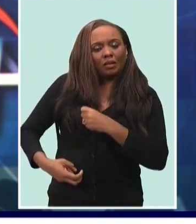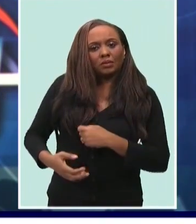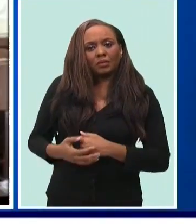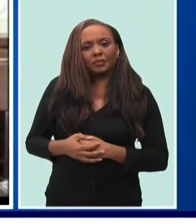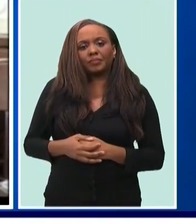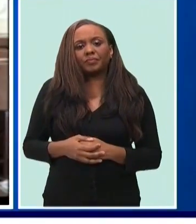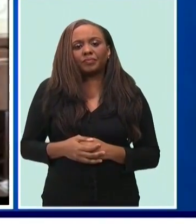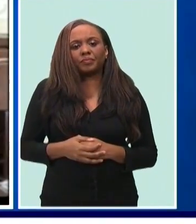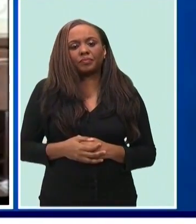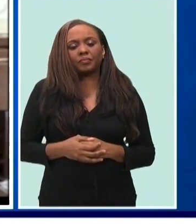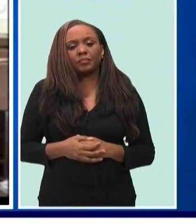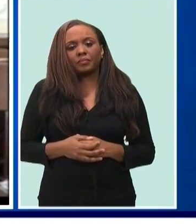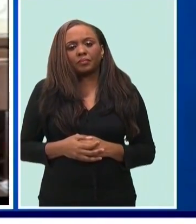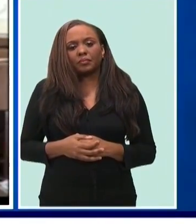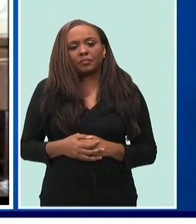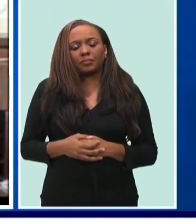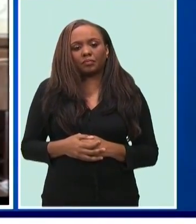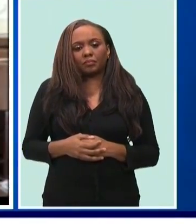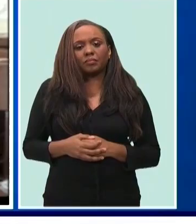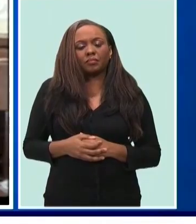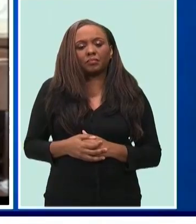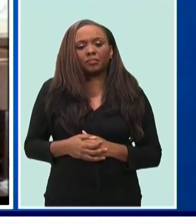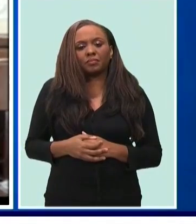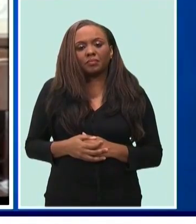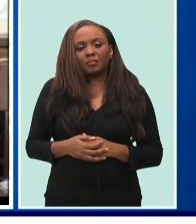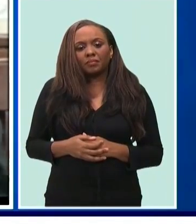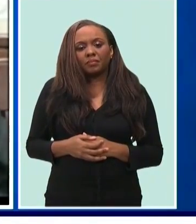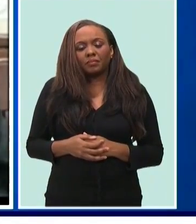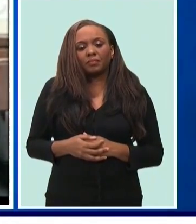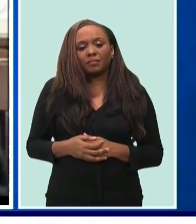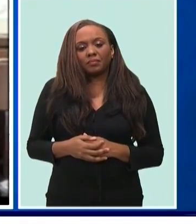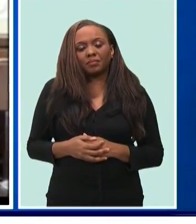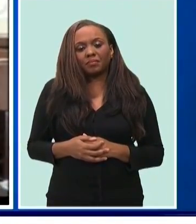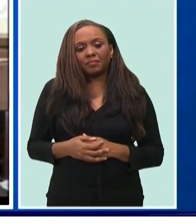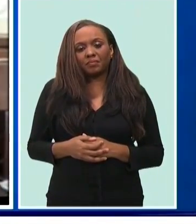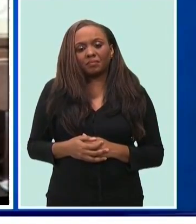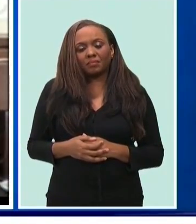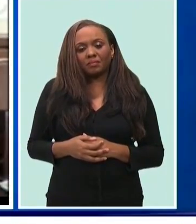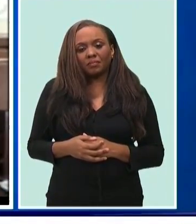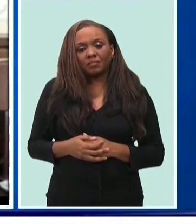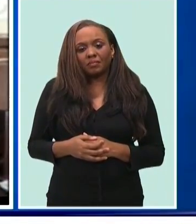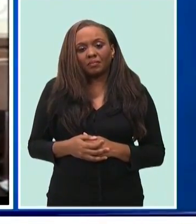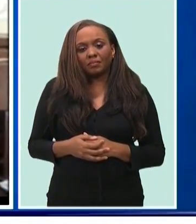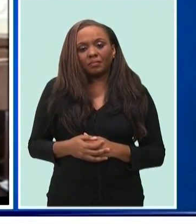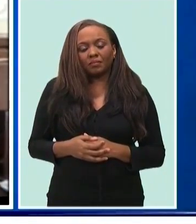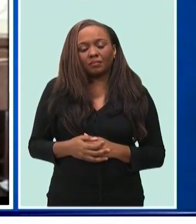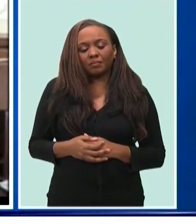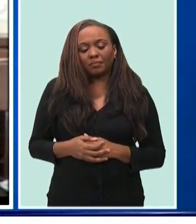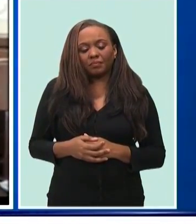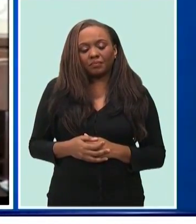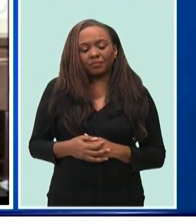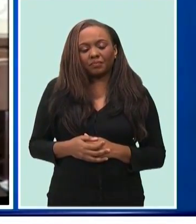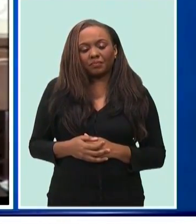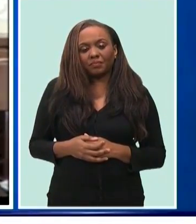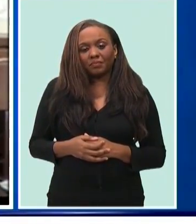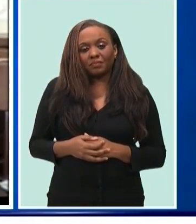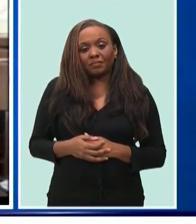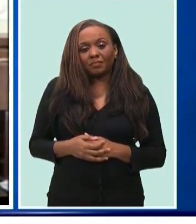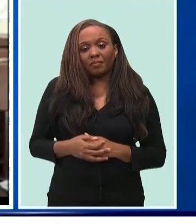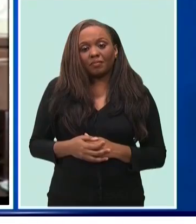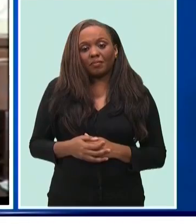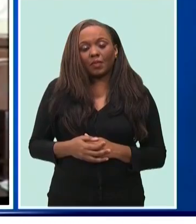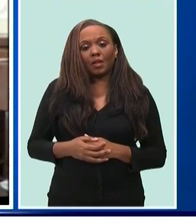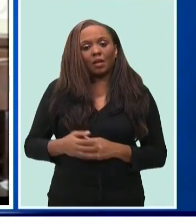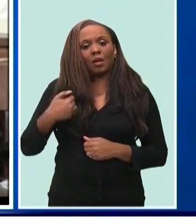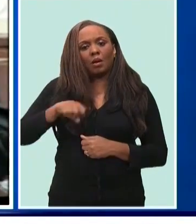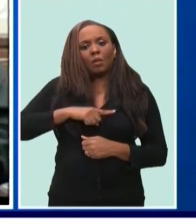Needs to be satisfied, not necessarily that the particular